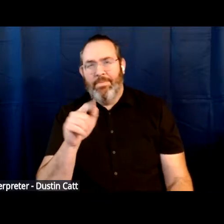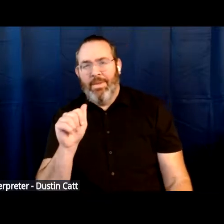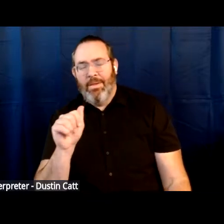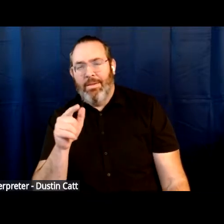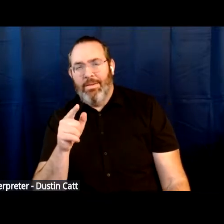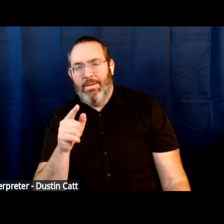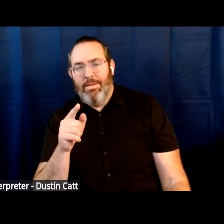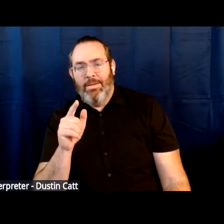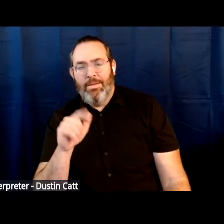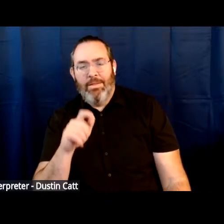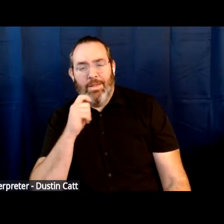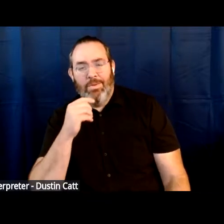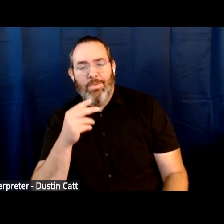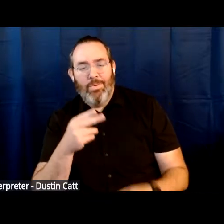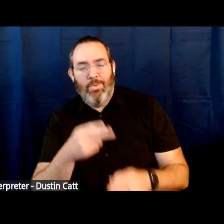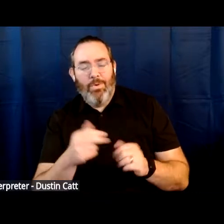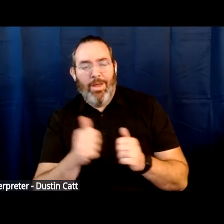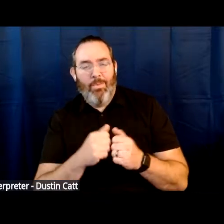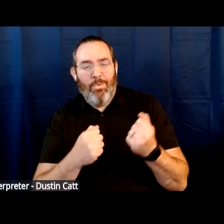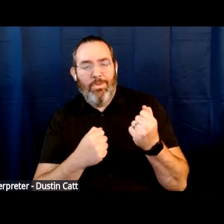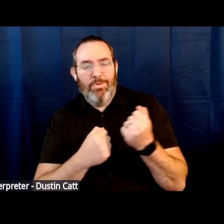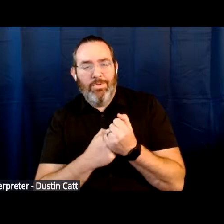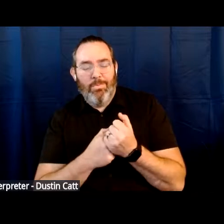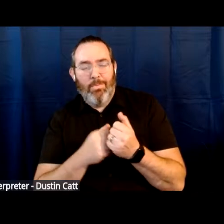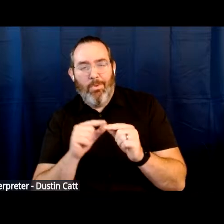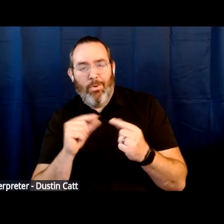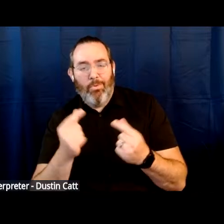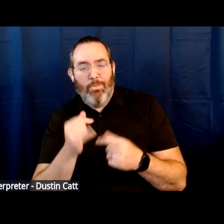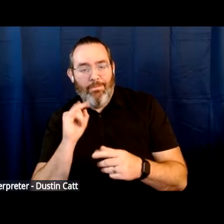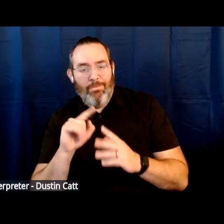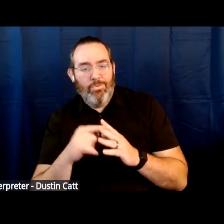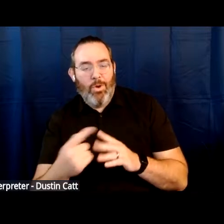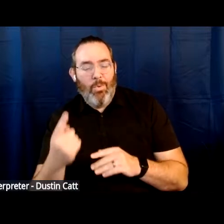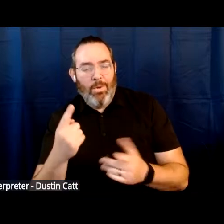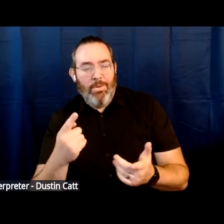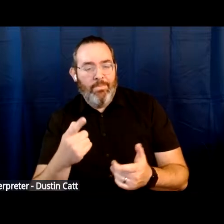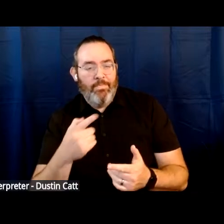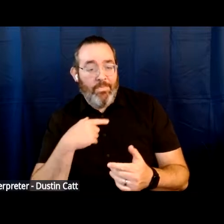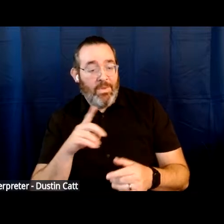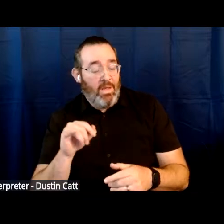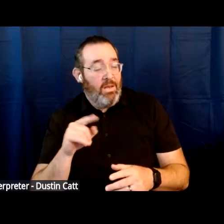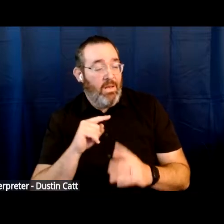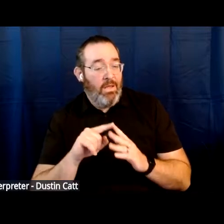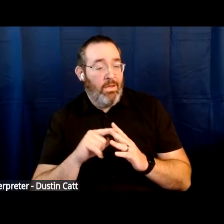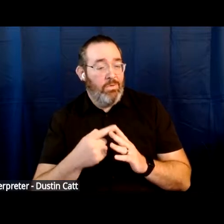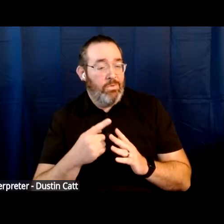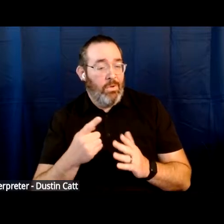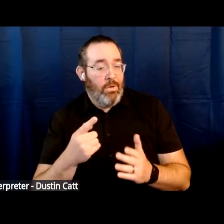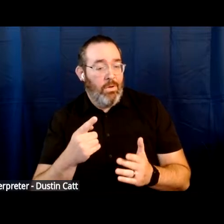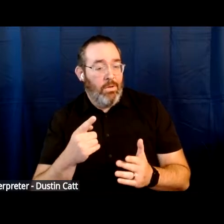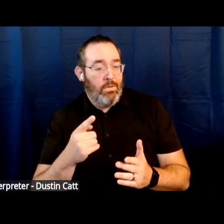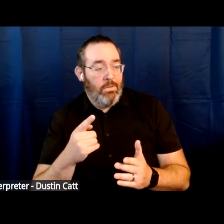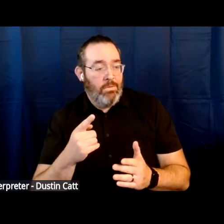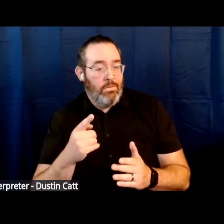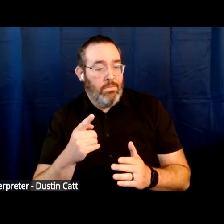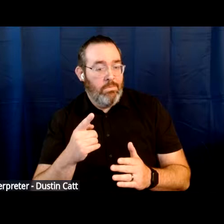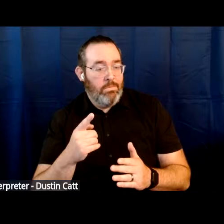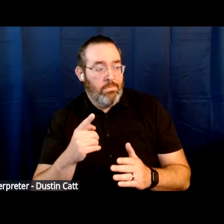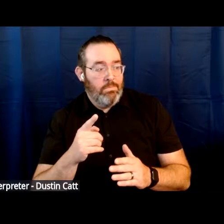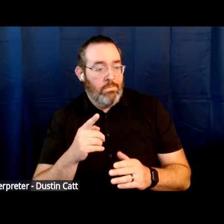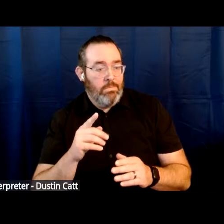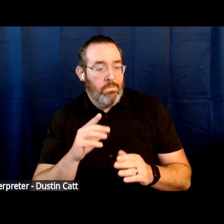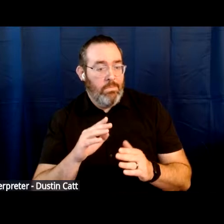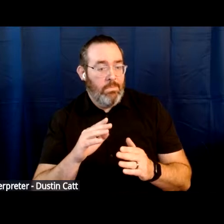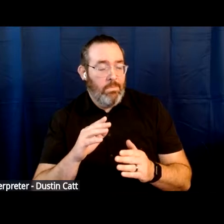that'd be a cool name for a support group if you ever started one. So I did. And I started the support group and community called Brightside about almost 2 years ago